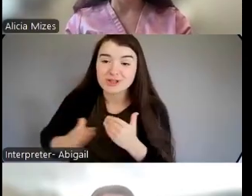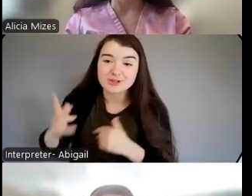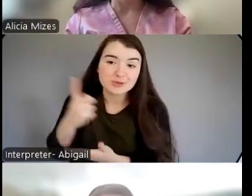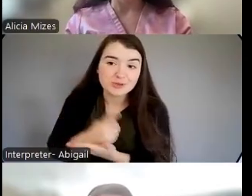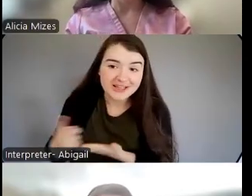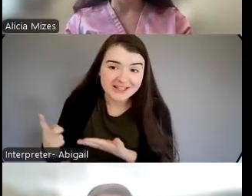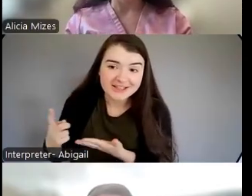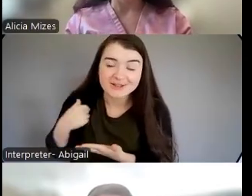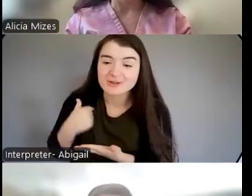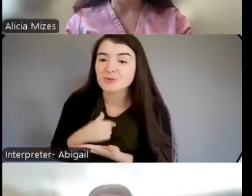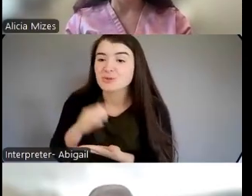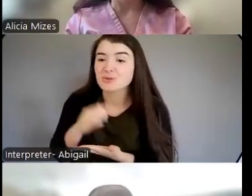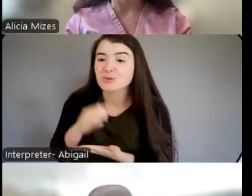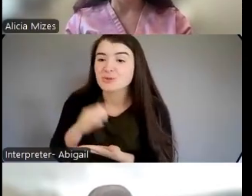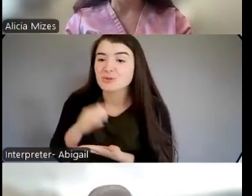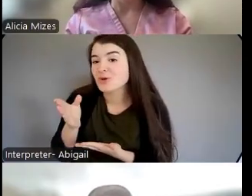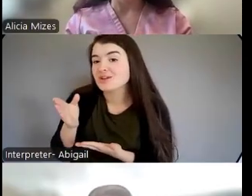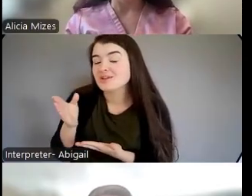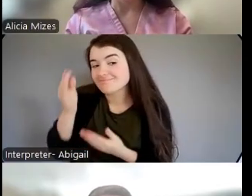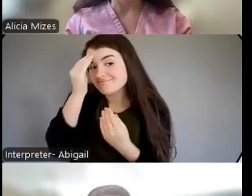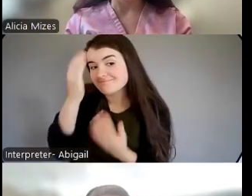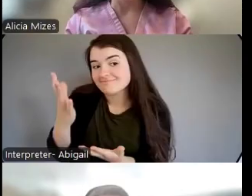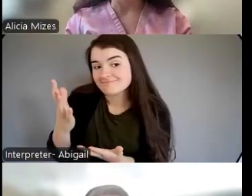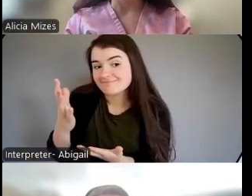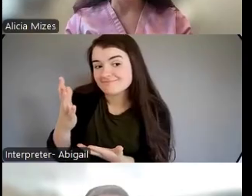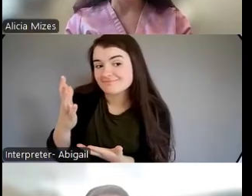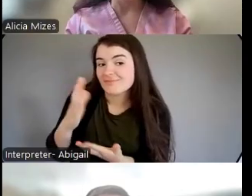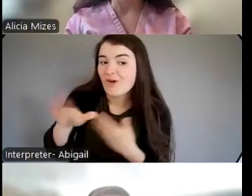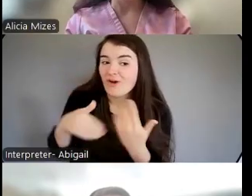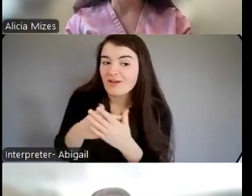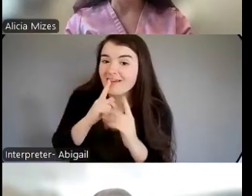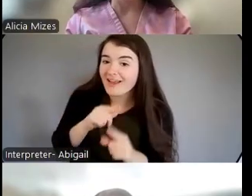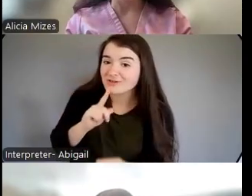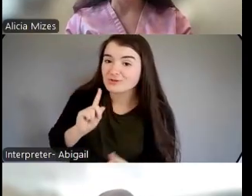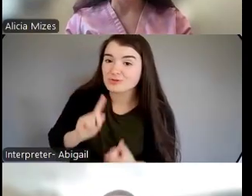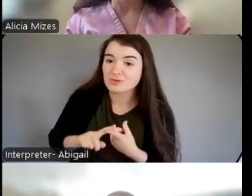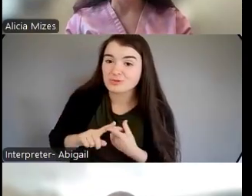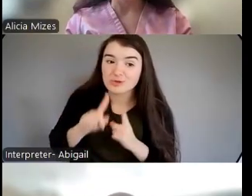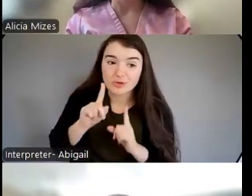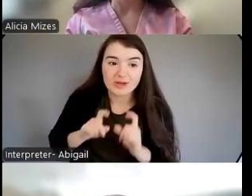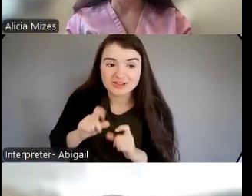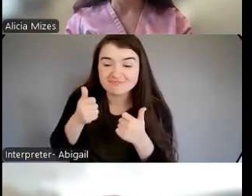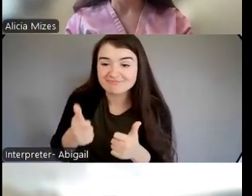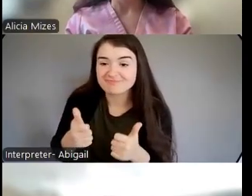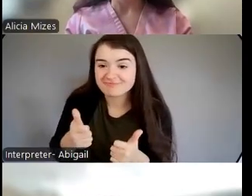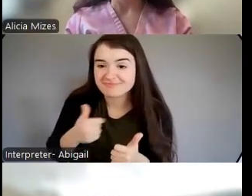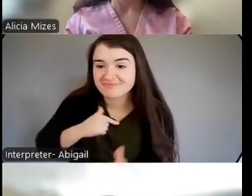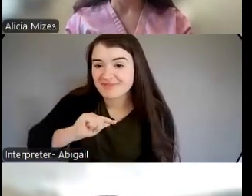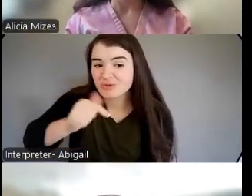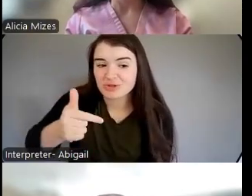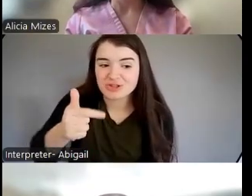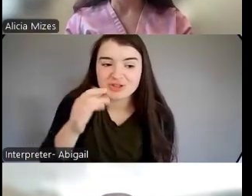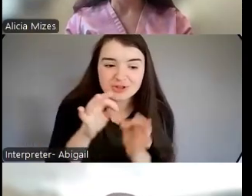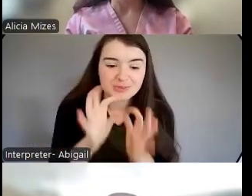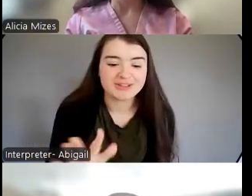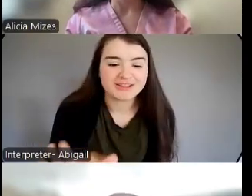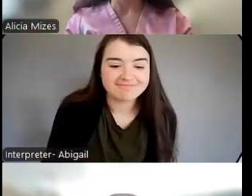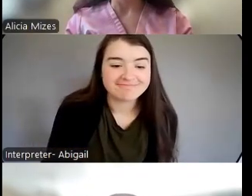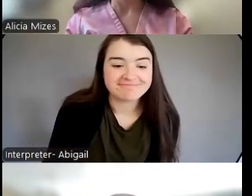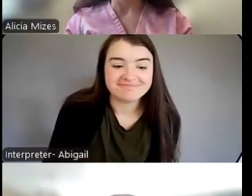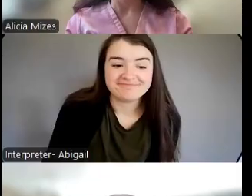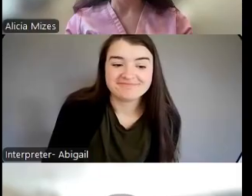will share answers to these questions if that's okay. All right, so do we want to start? Let's